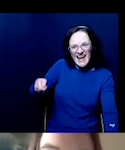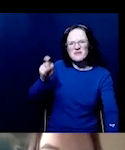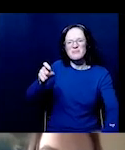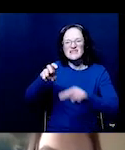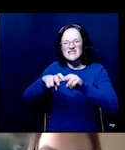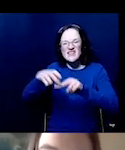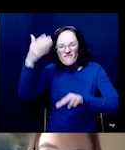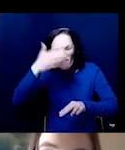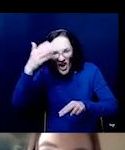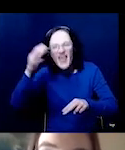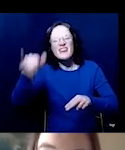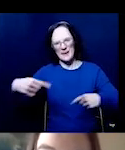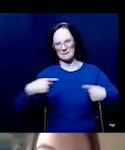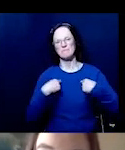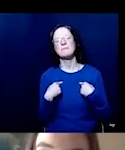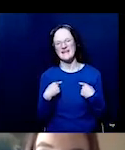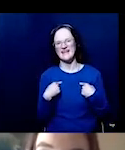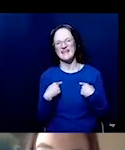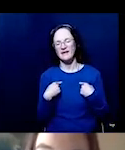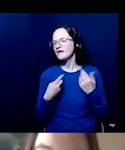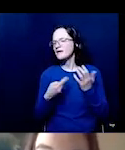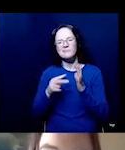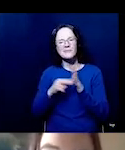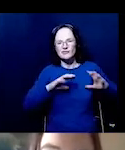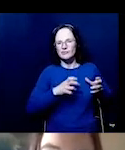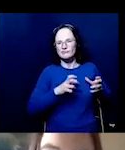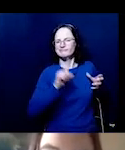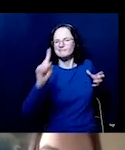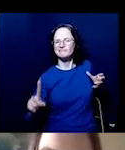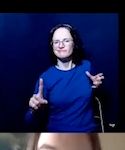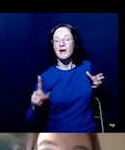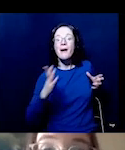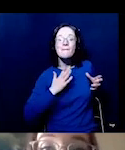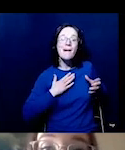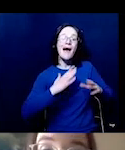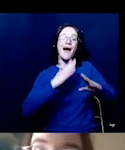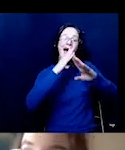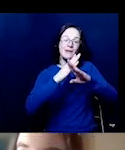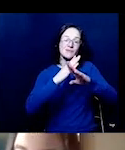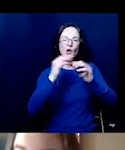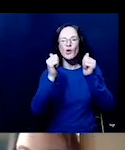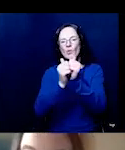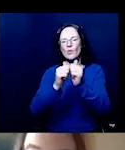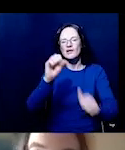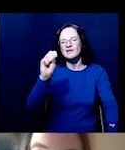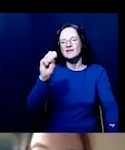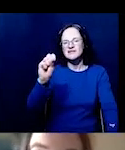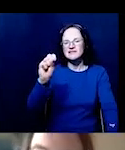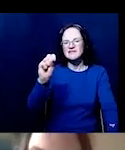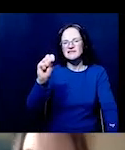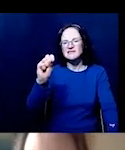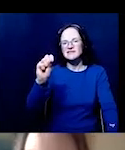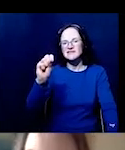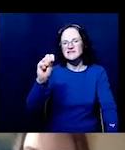so I'm usually taking out automatically. My obstacles are mostly with the SID. Oh yeah, the SID and CGIPs,